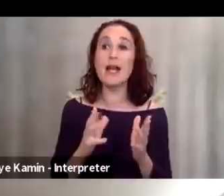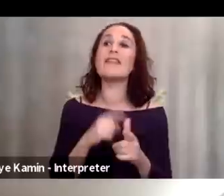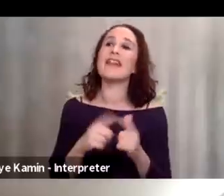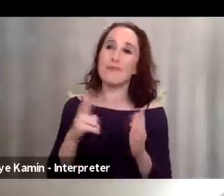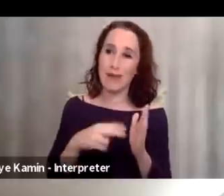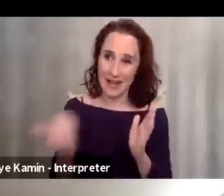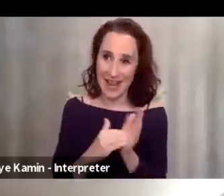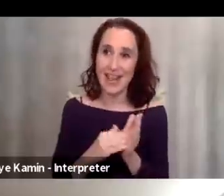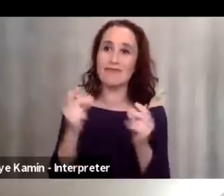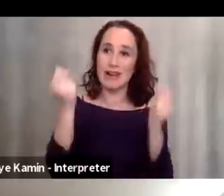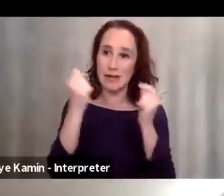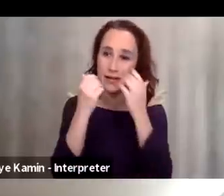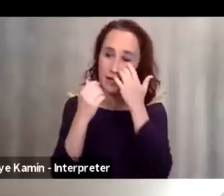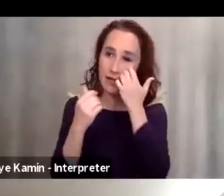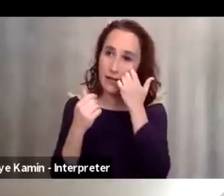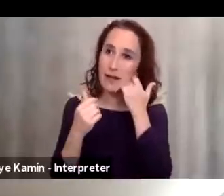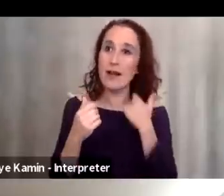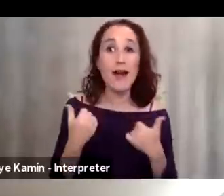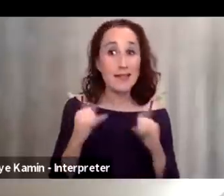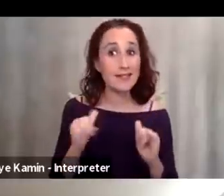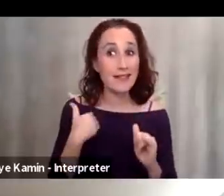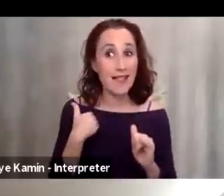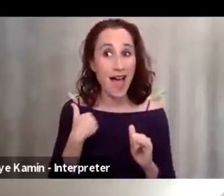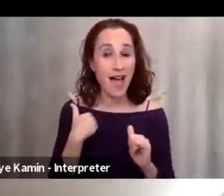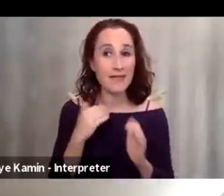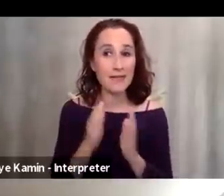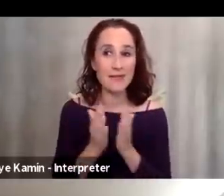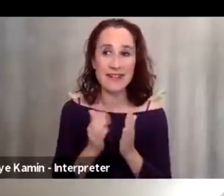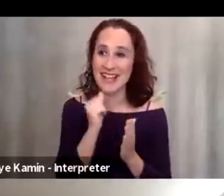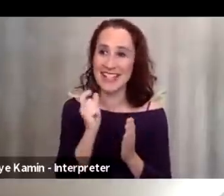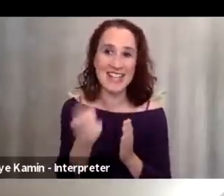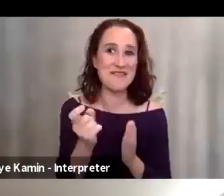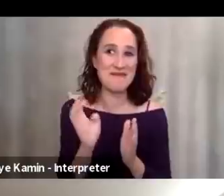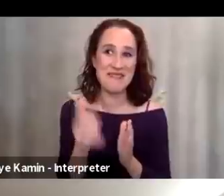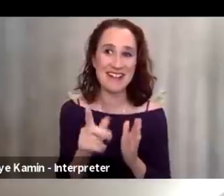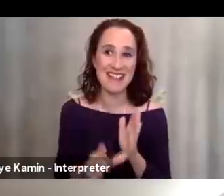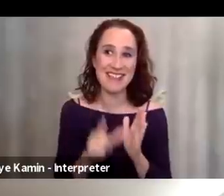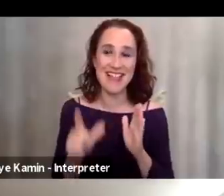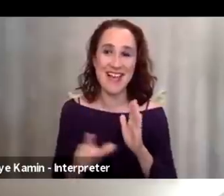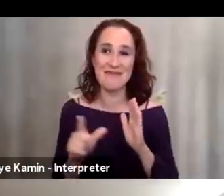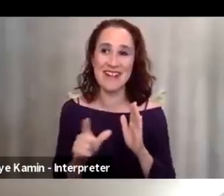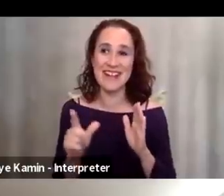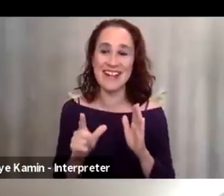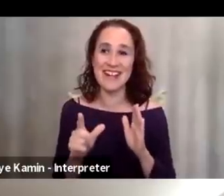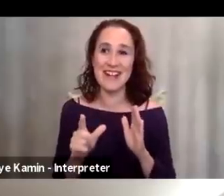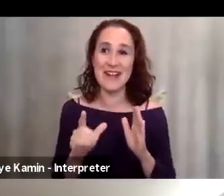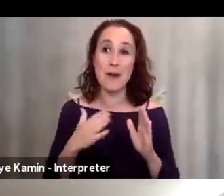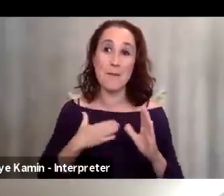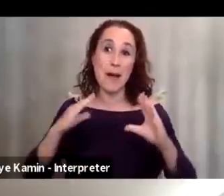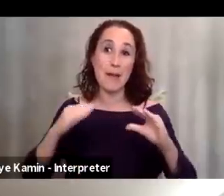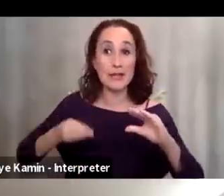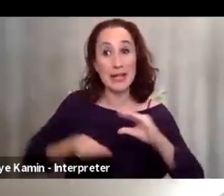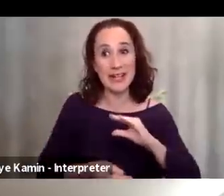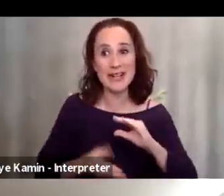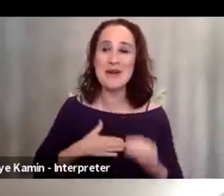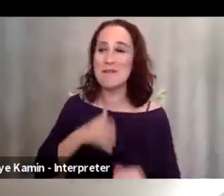read it again. And I just could not, like, I still have that book. I actually didn't return it to the library. I put it under my mattress and I was like, I don't know where it went. So my parents